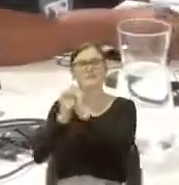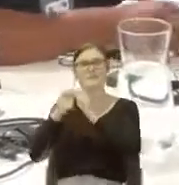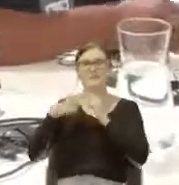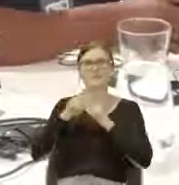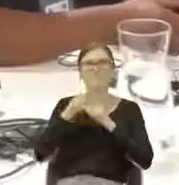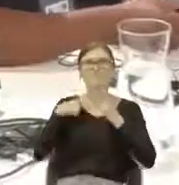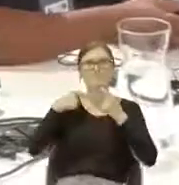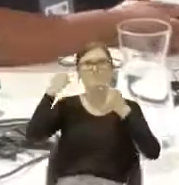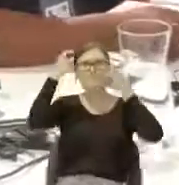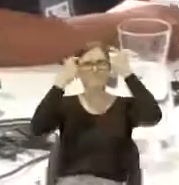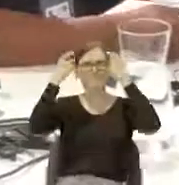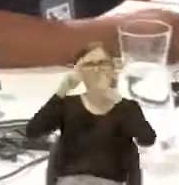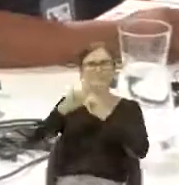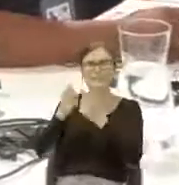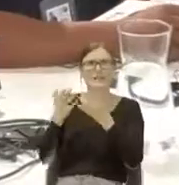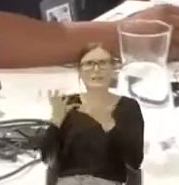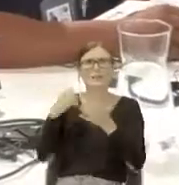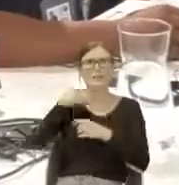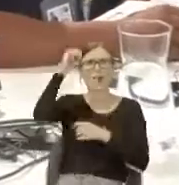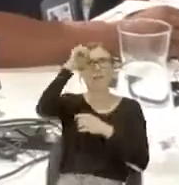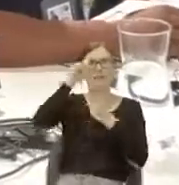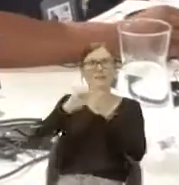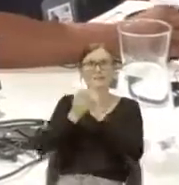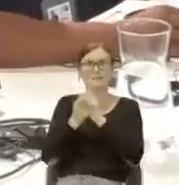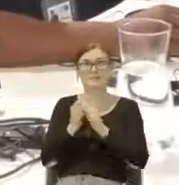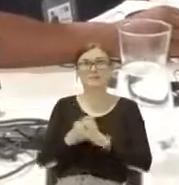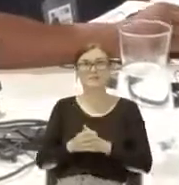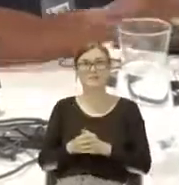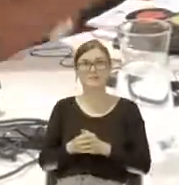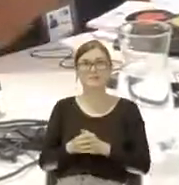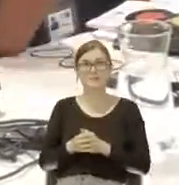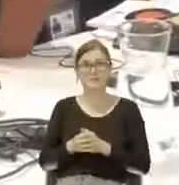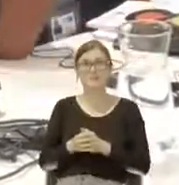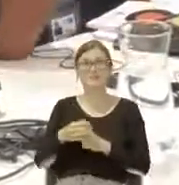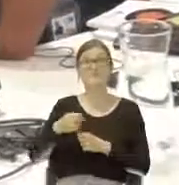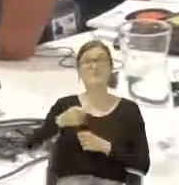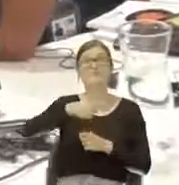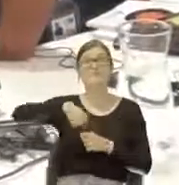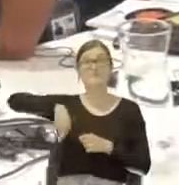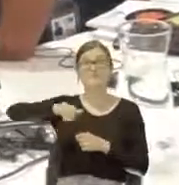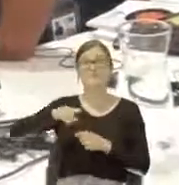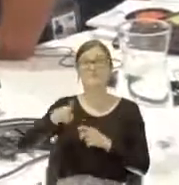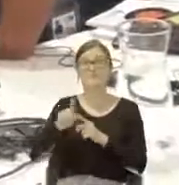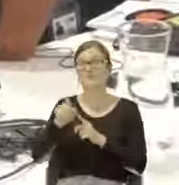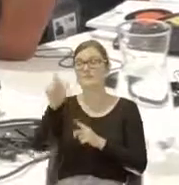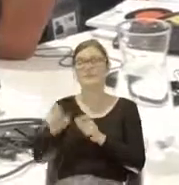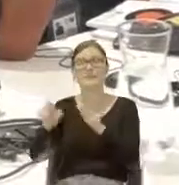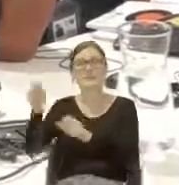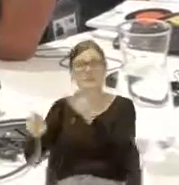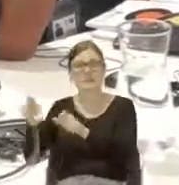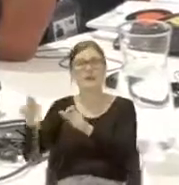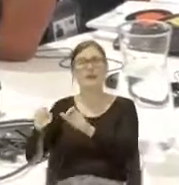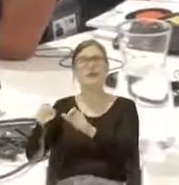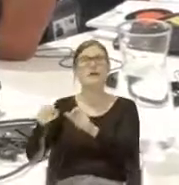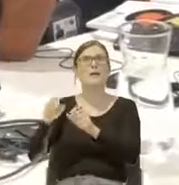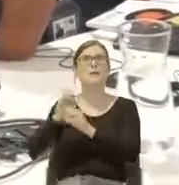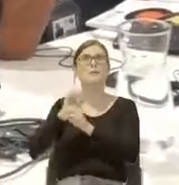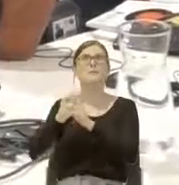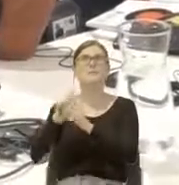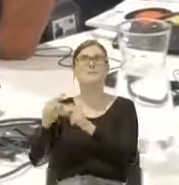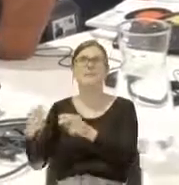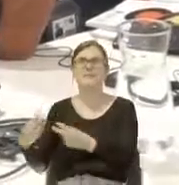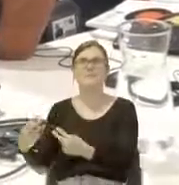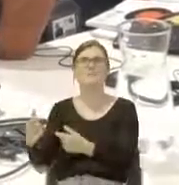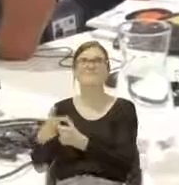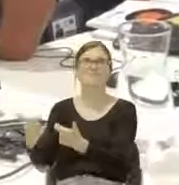and those that are overburdened by the responsibility of caring. I'm talking about women, I'm talking about migrants, I'm talking about tenants,